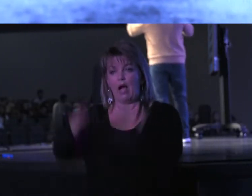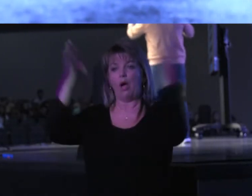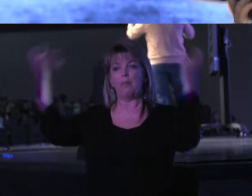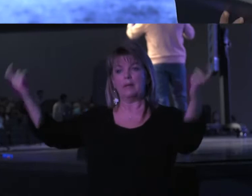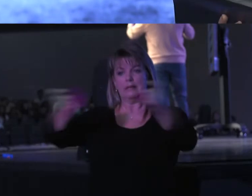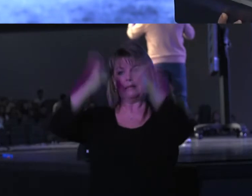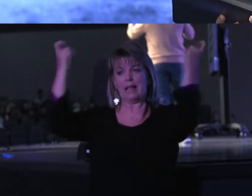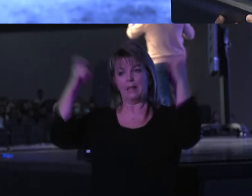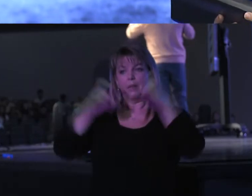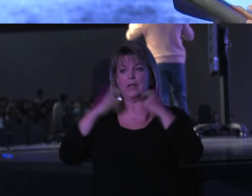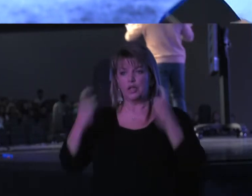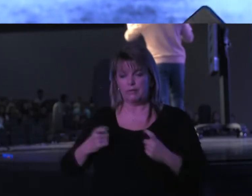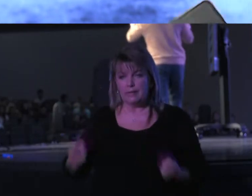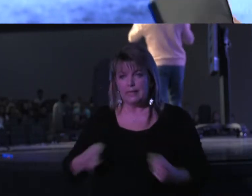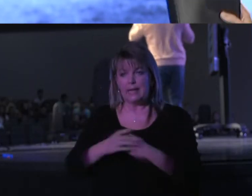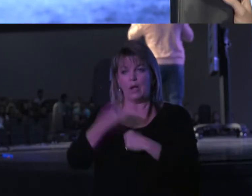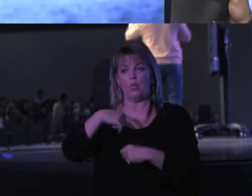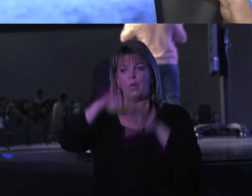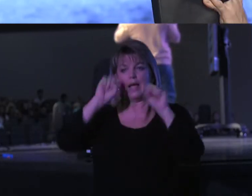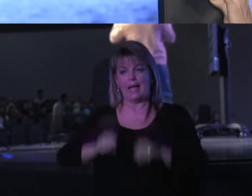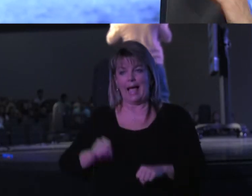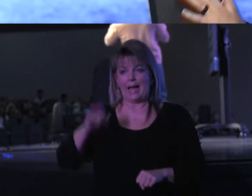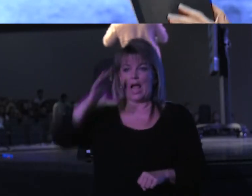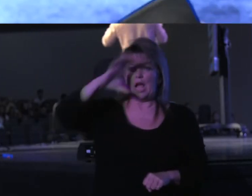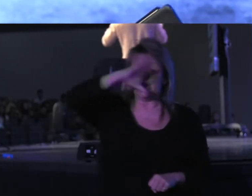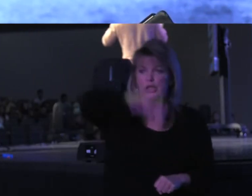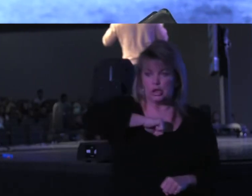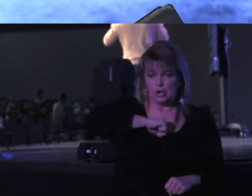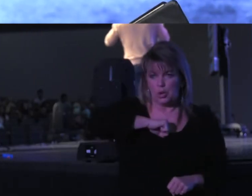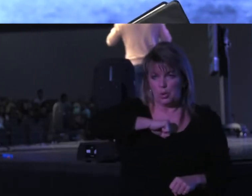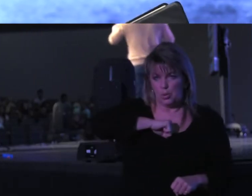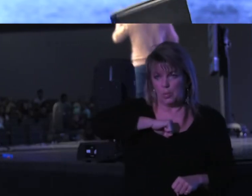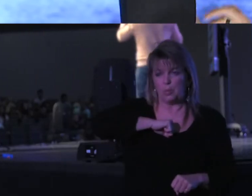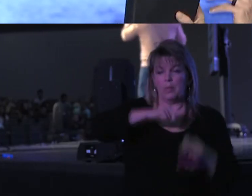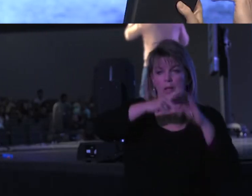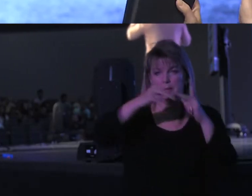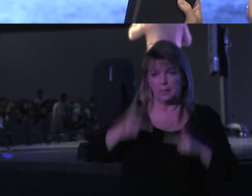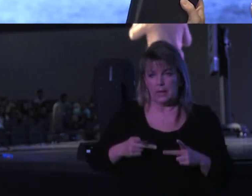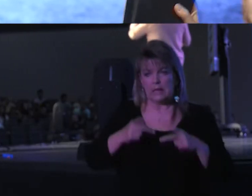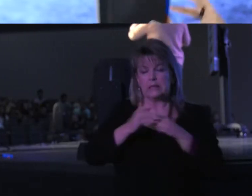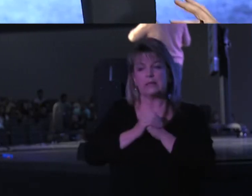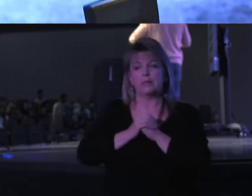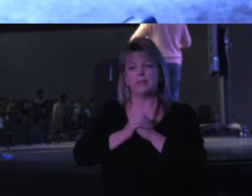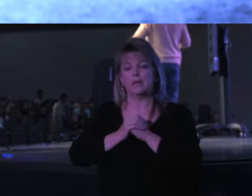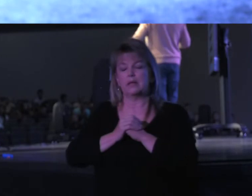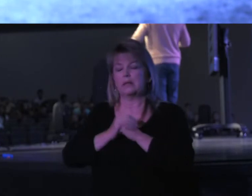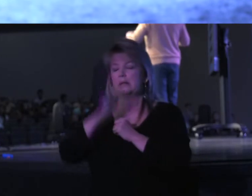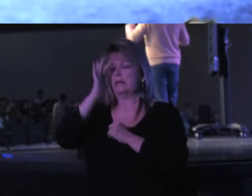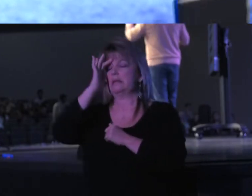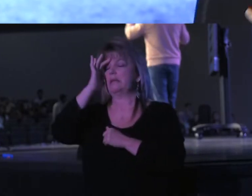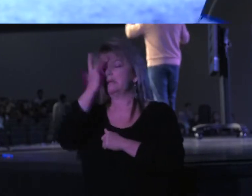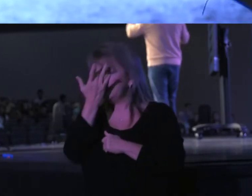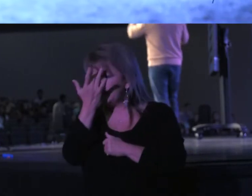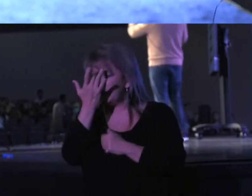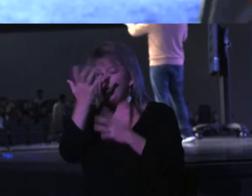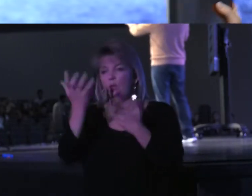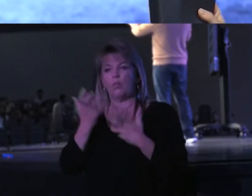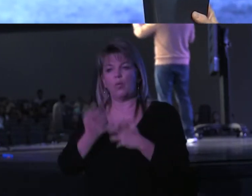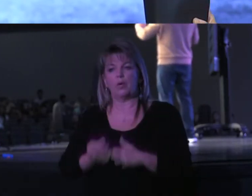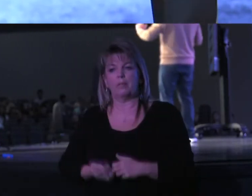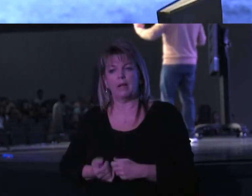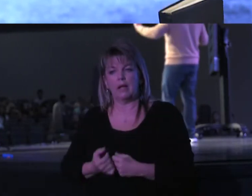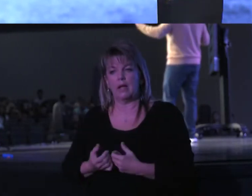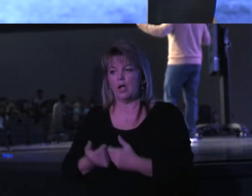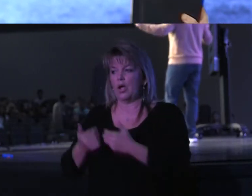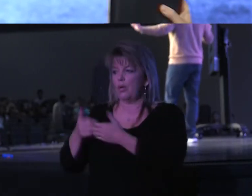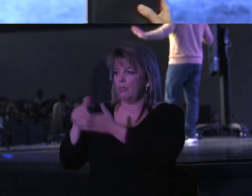celebration of sin, we can assume the posture of being sick of it, wanting to be rid of